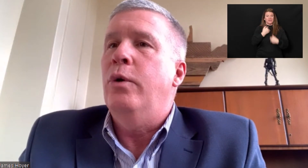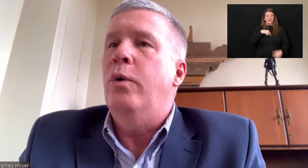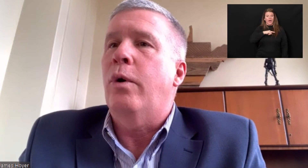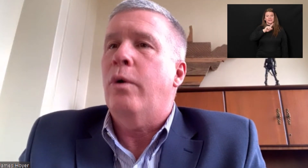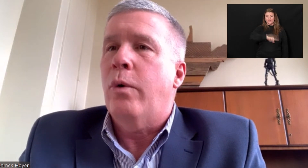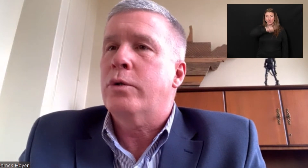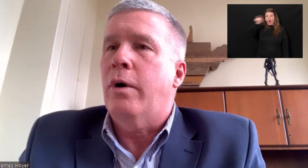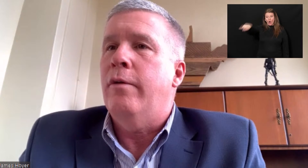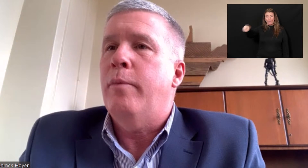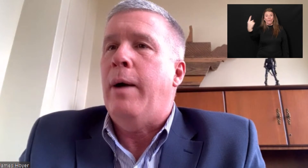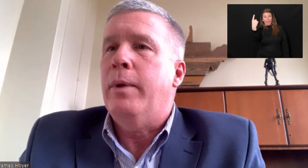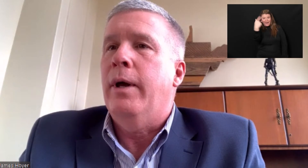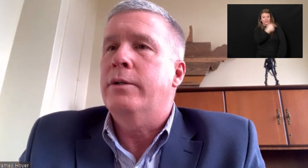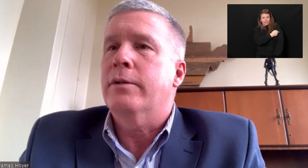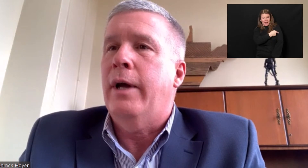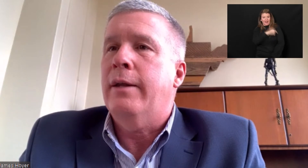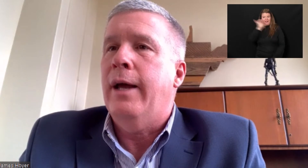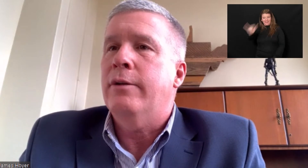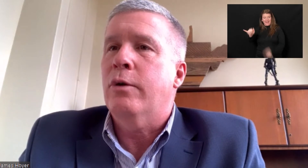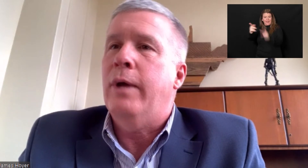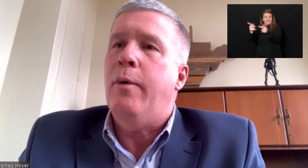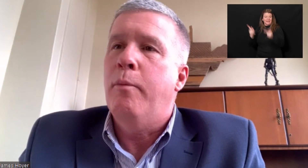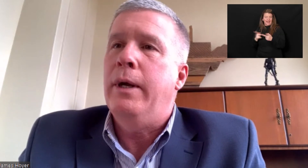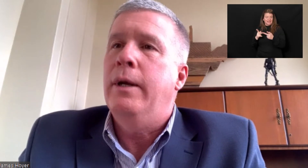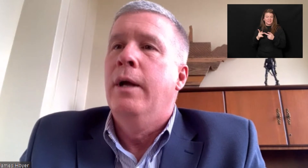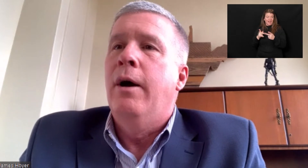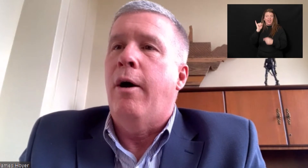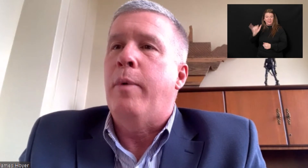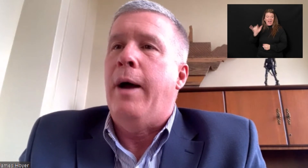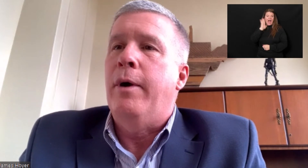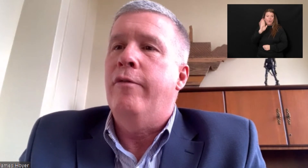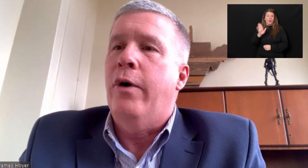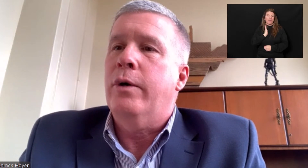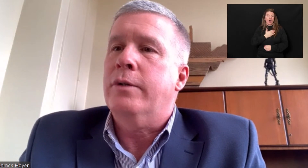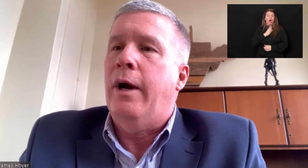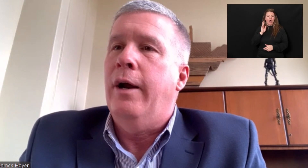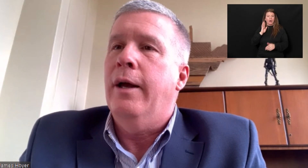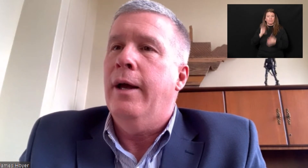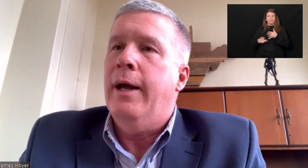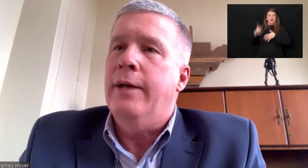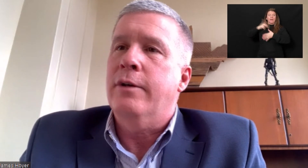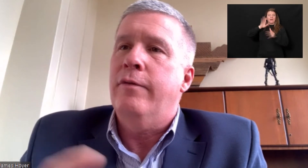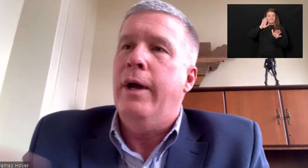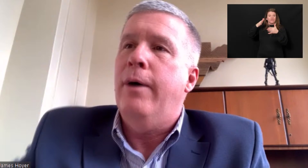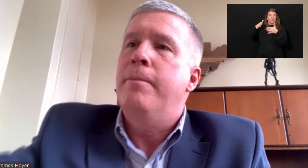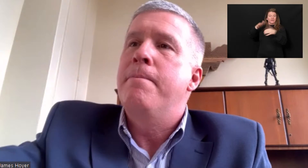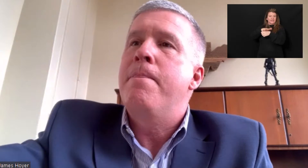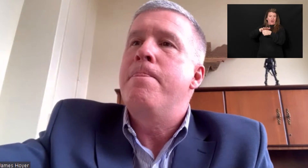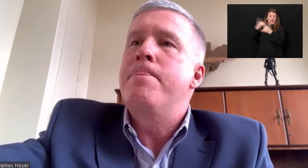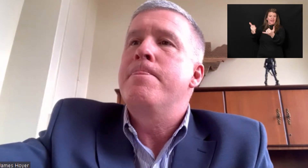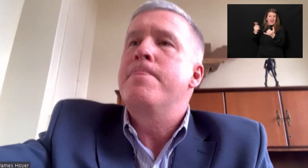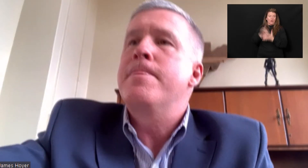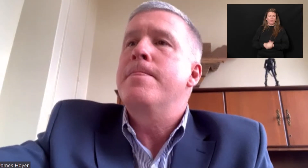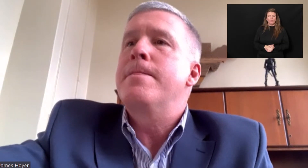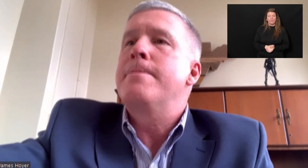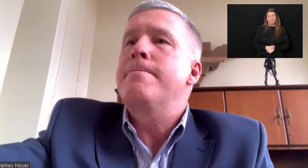shot to, or certain populations like that. So that will be our primary focus area as of now.